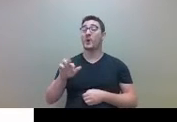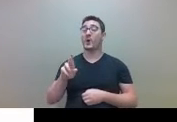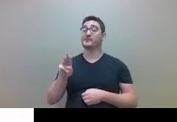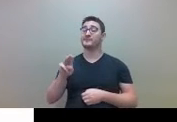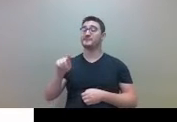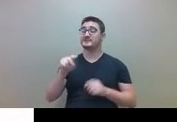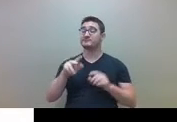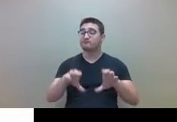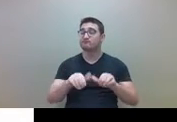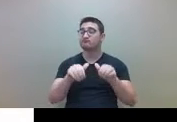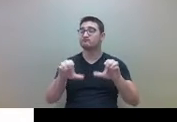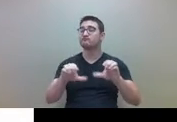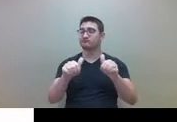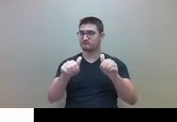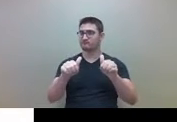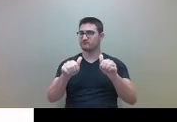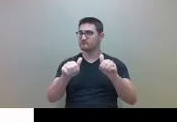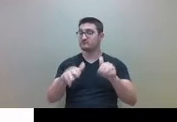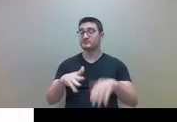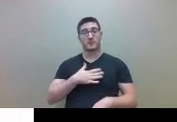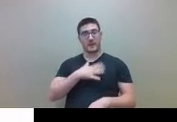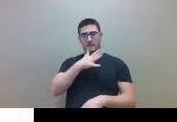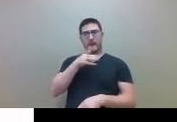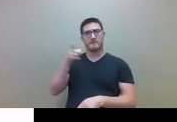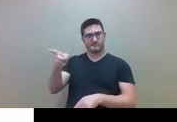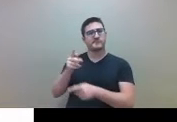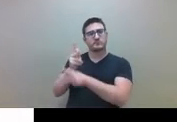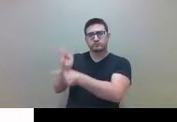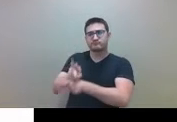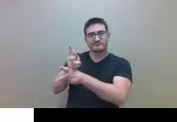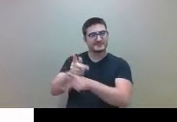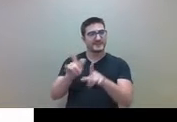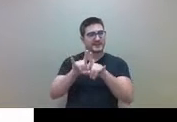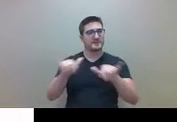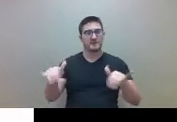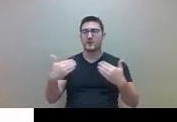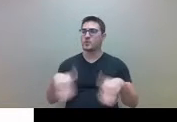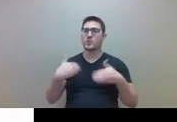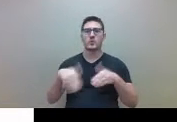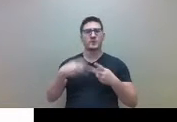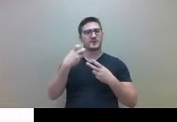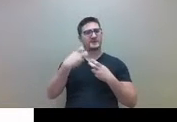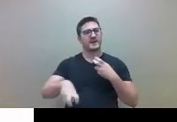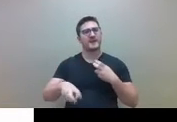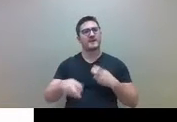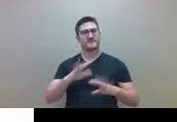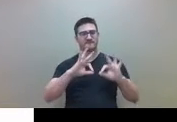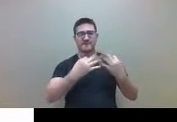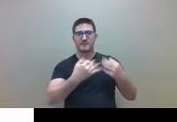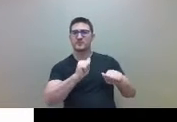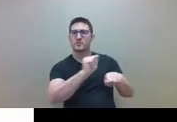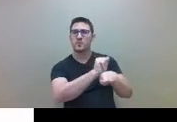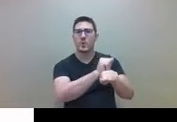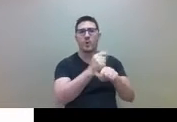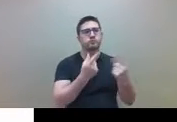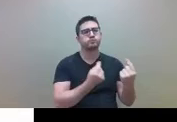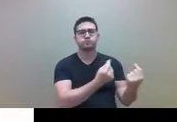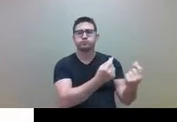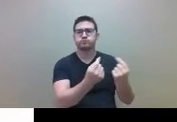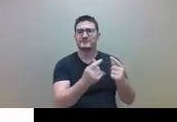challenging to balance that caregiver role, plus be able to provide for my family and contribute to the